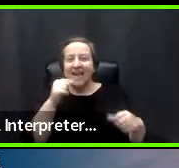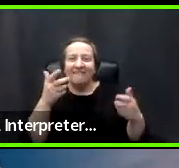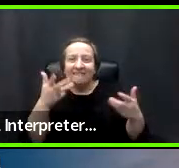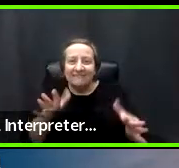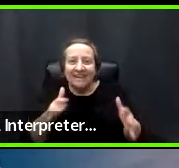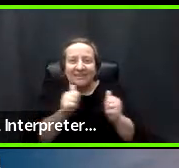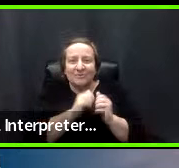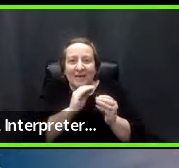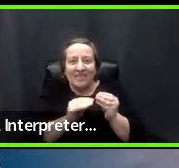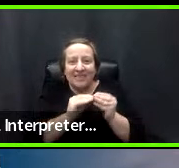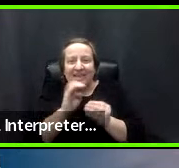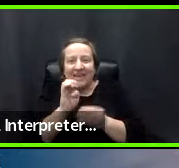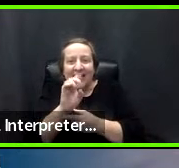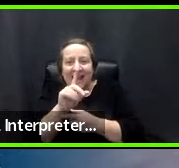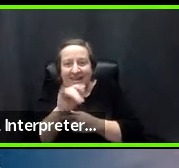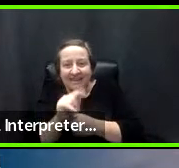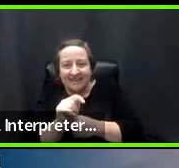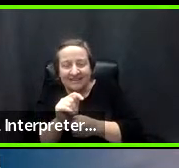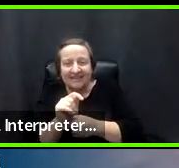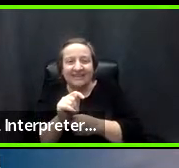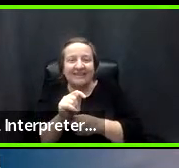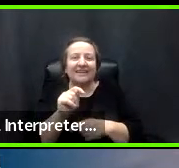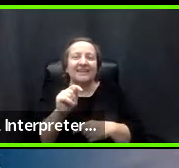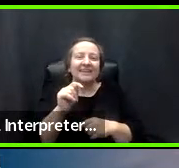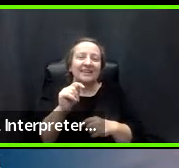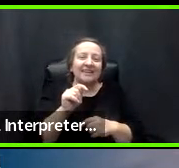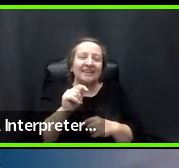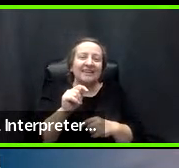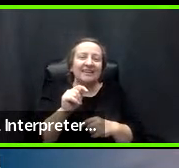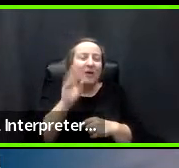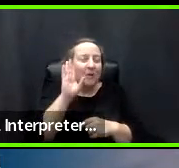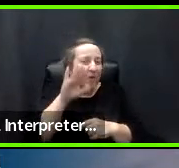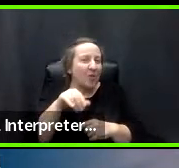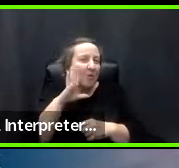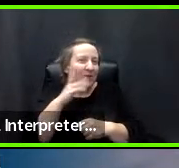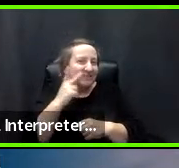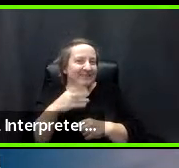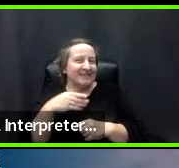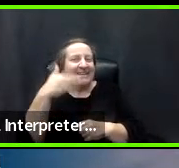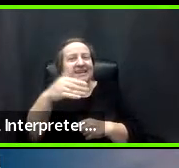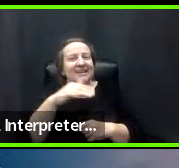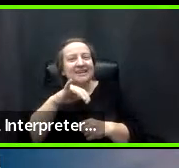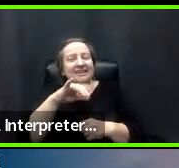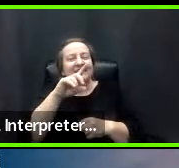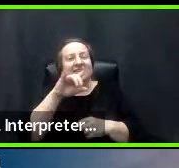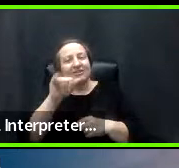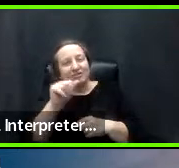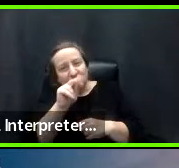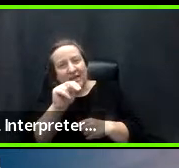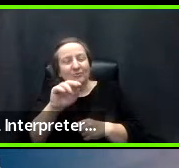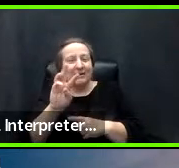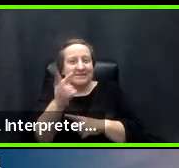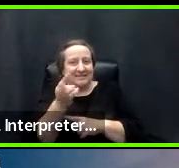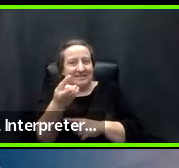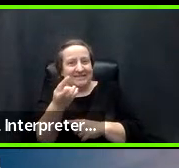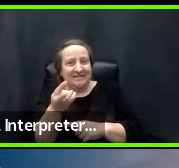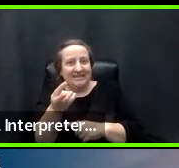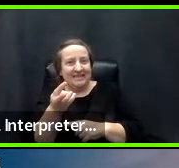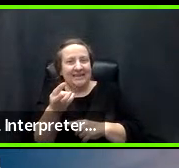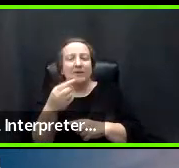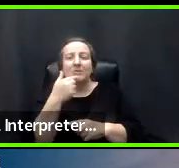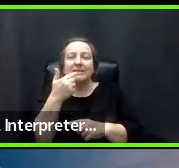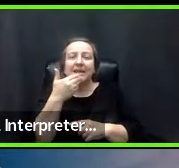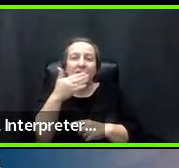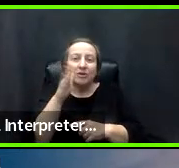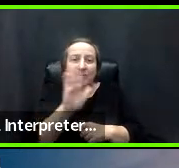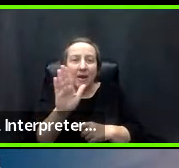some editing, but so she's so you just know she'll see that on December 6th or January 6th. And as we say goodbye,